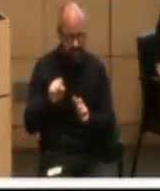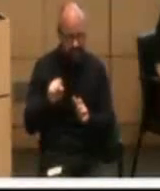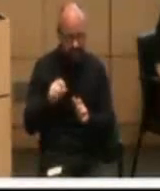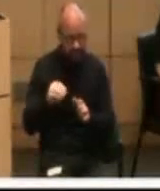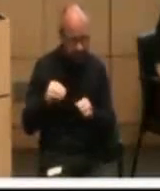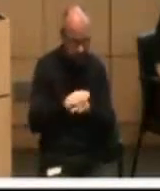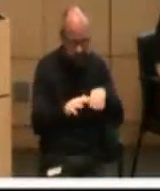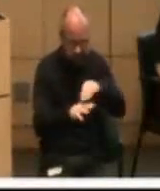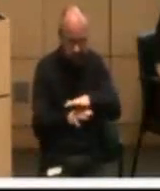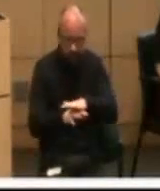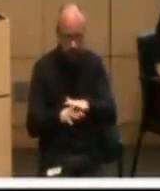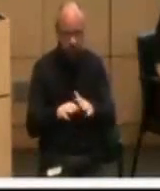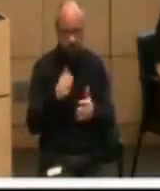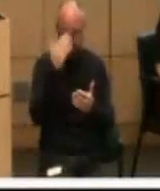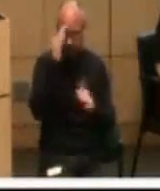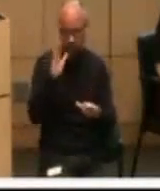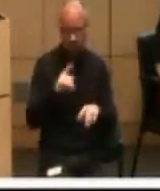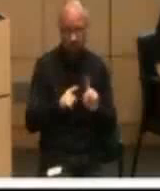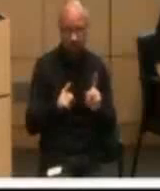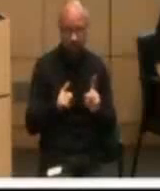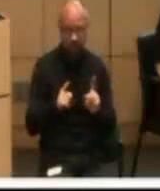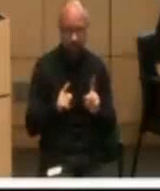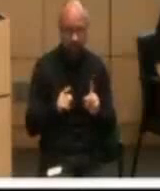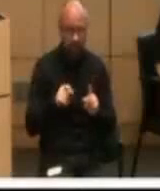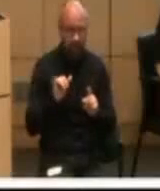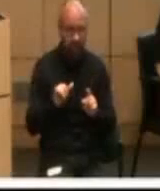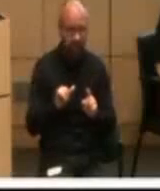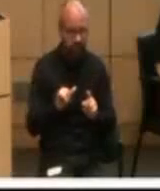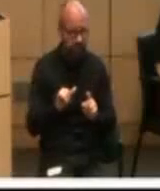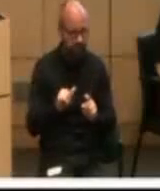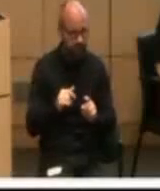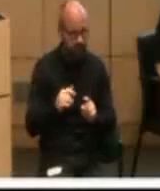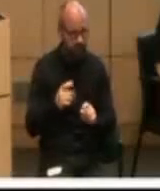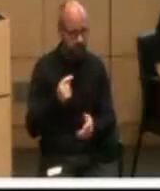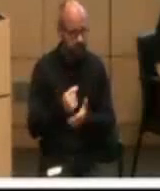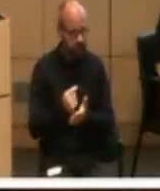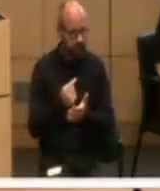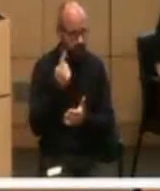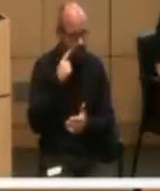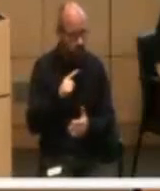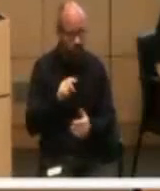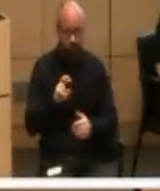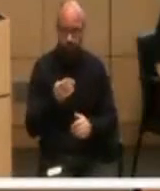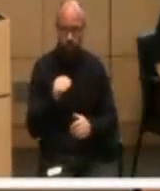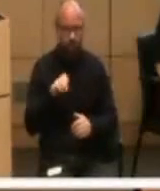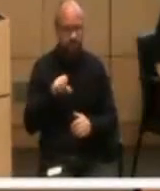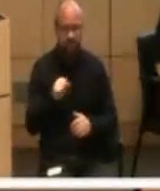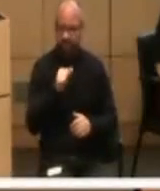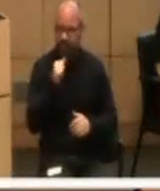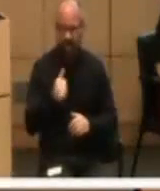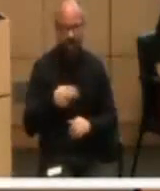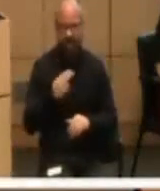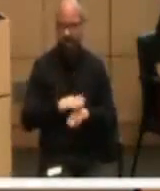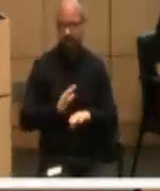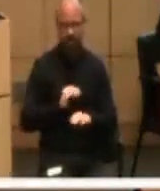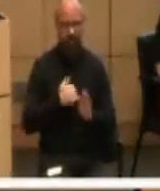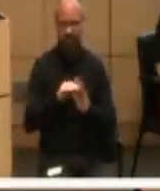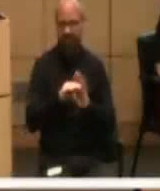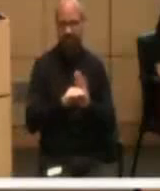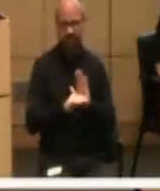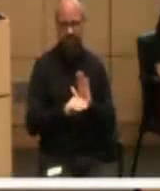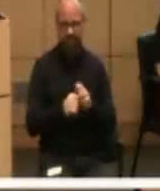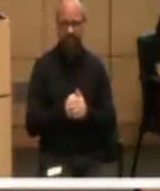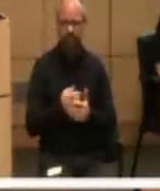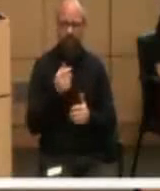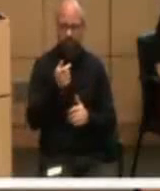treatment for Wilms is not one that's typically high on our list as far as ototoxic effects. There are some interesting fluky things